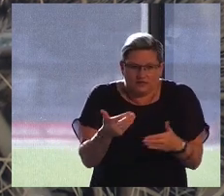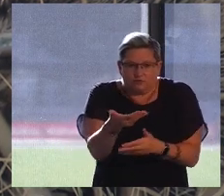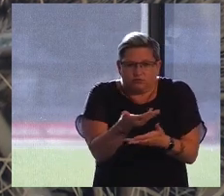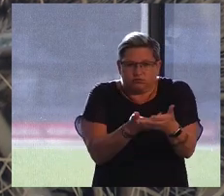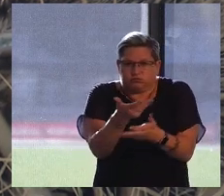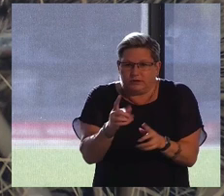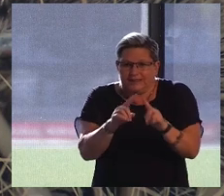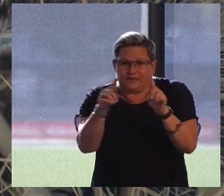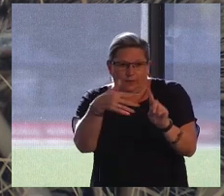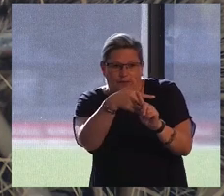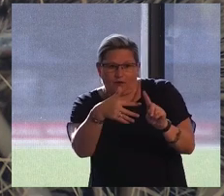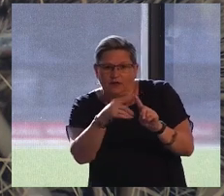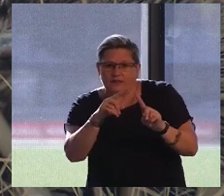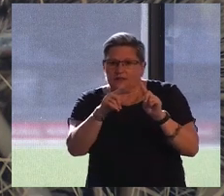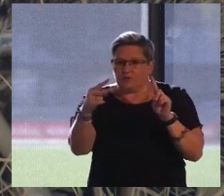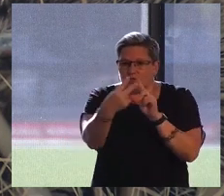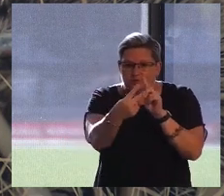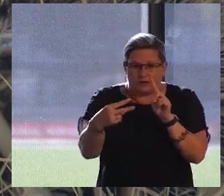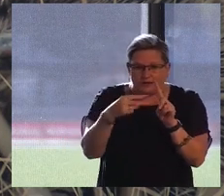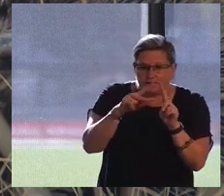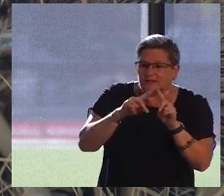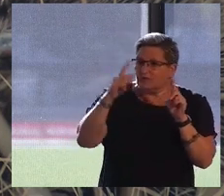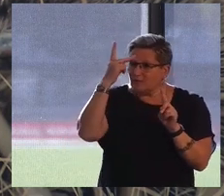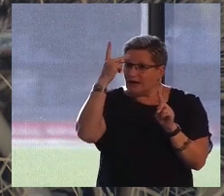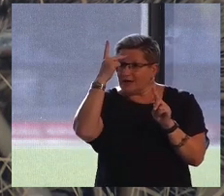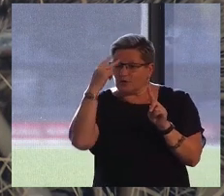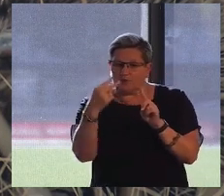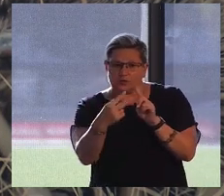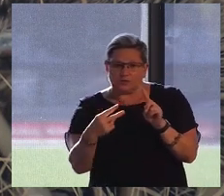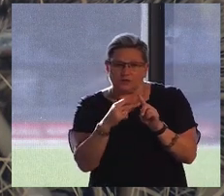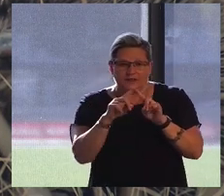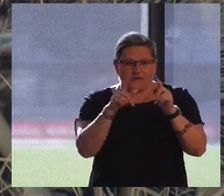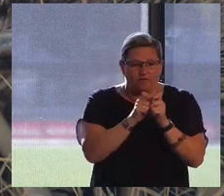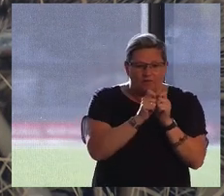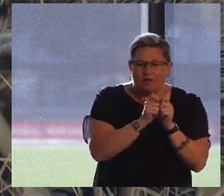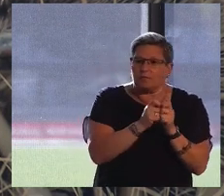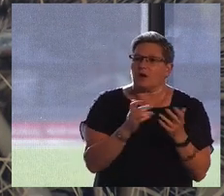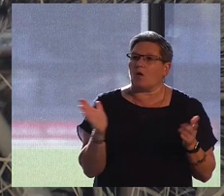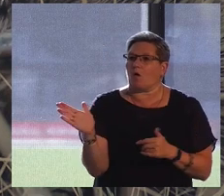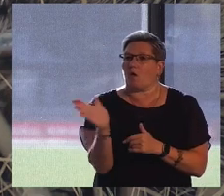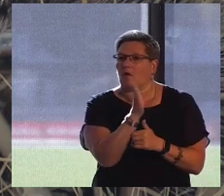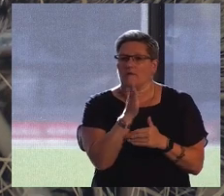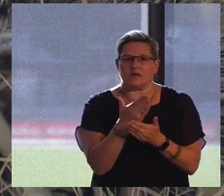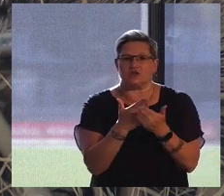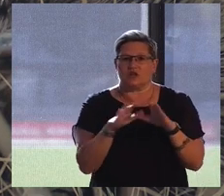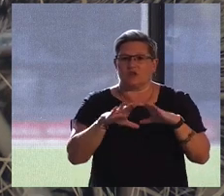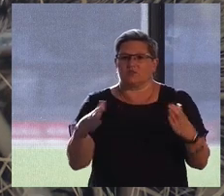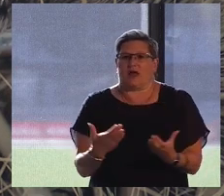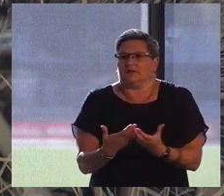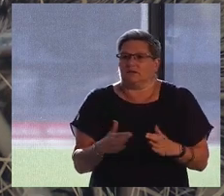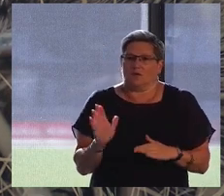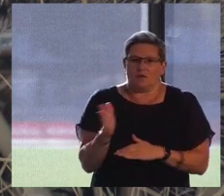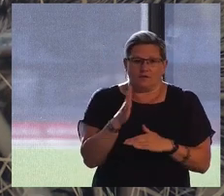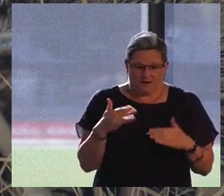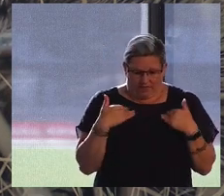political perspectives, different values, but we all share this planet. So start with finding that common ground